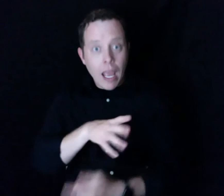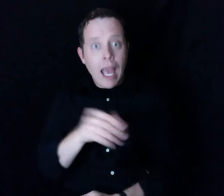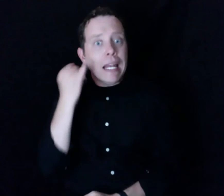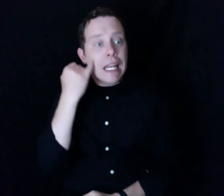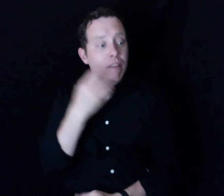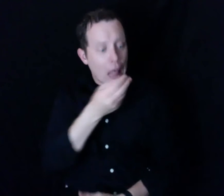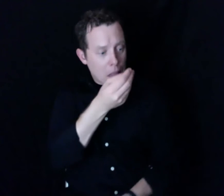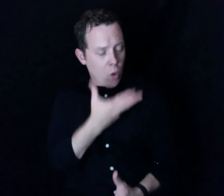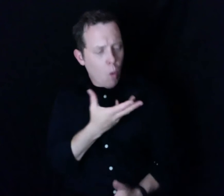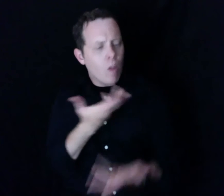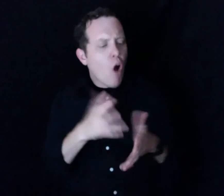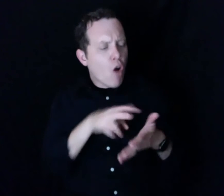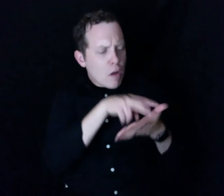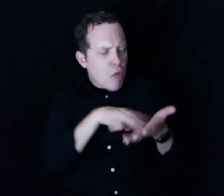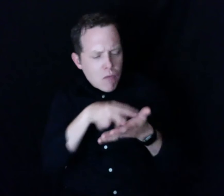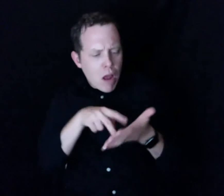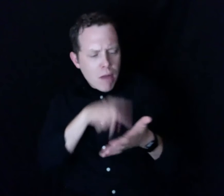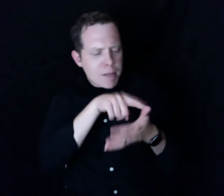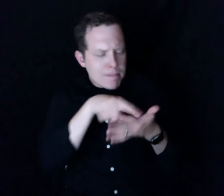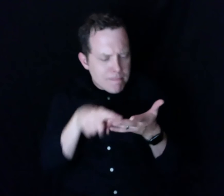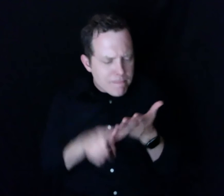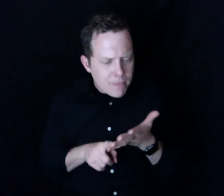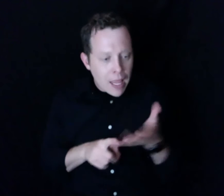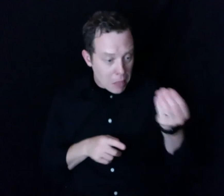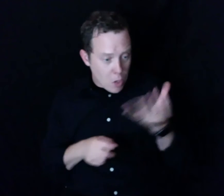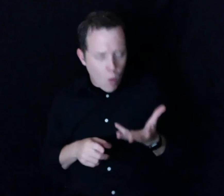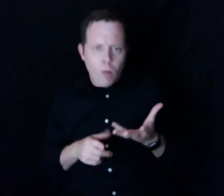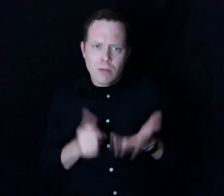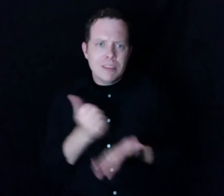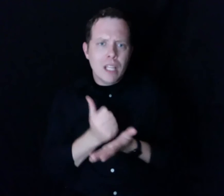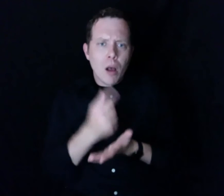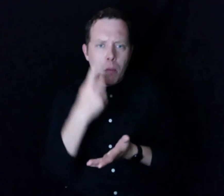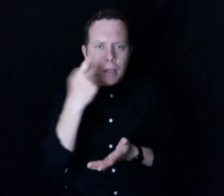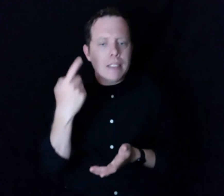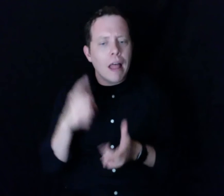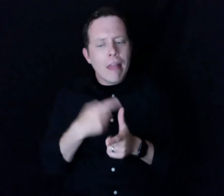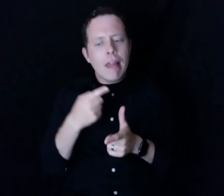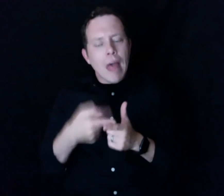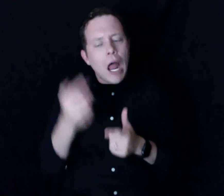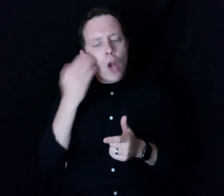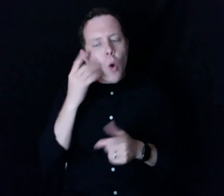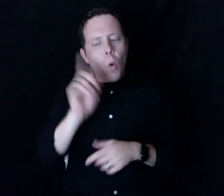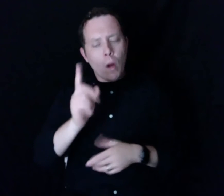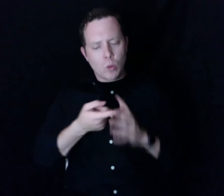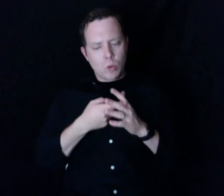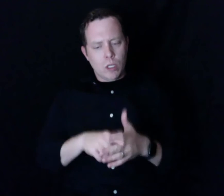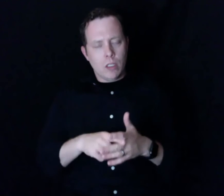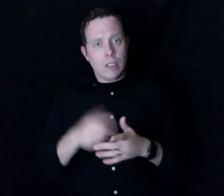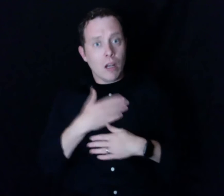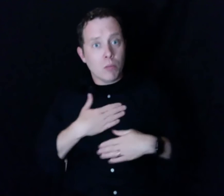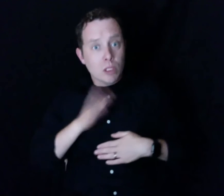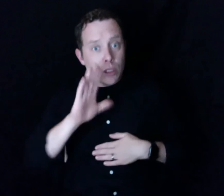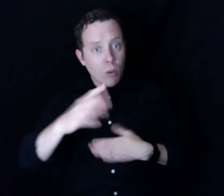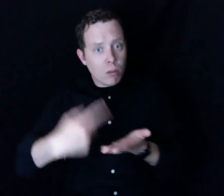already, because it gives us a better starting place for the conversation. I really appreciate your talk and sharing some